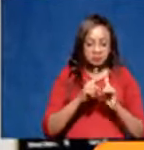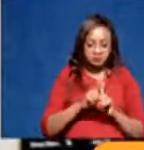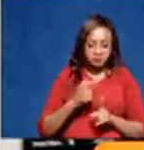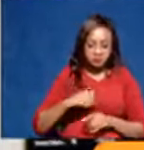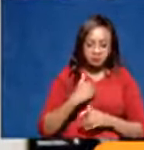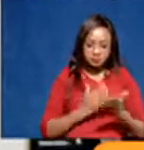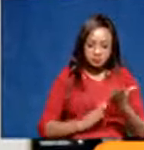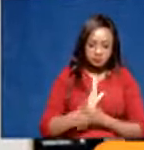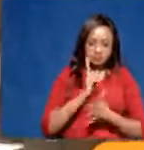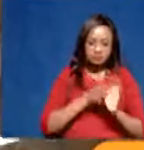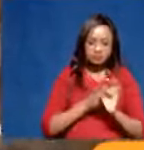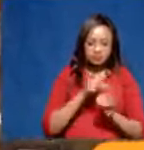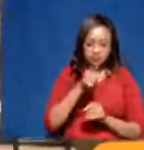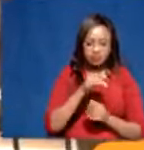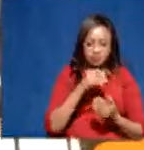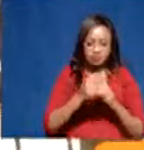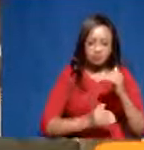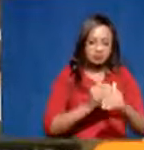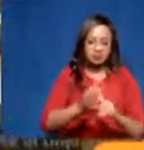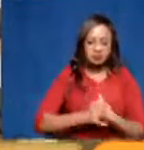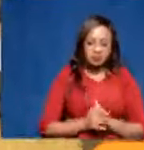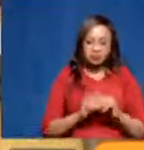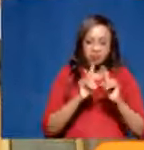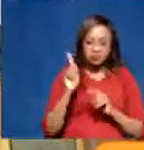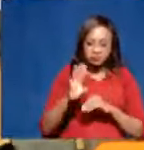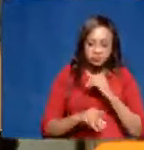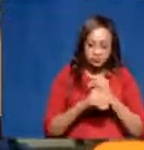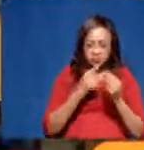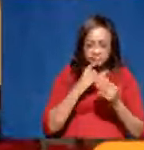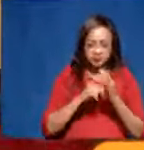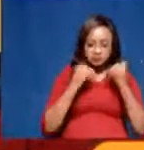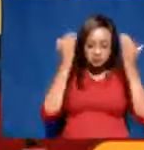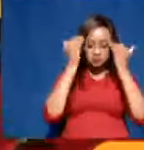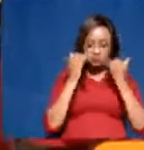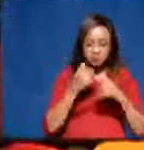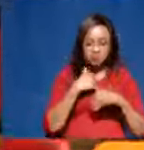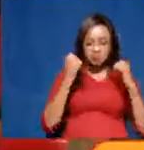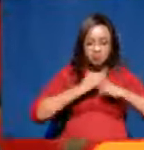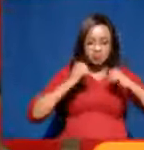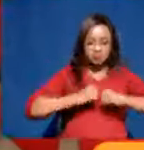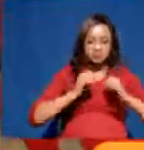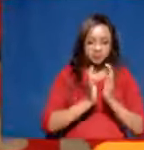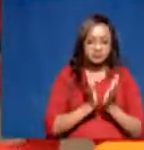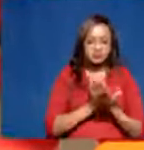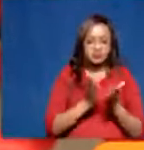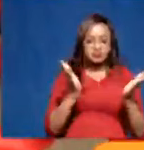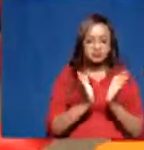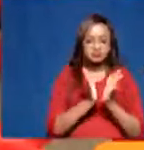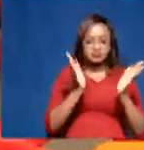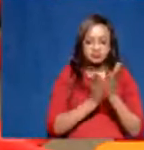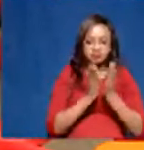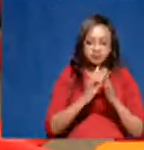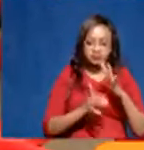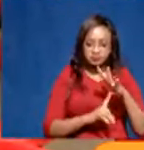to participate in all these processes. Kanye says the Judiciary has entered into a collaboration agreement with the Public Service Ministry and